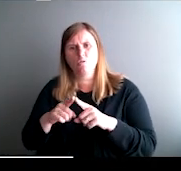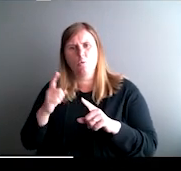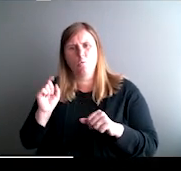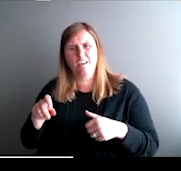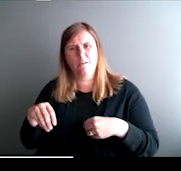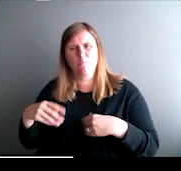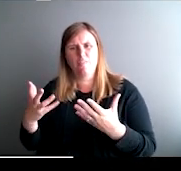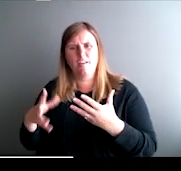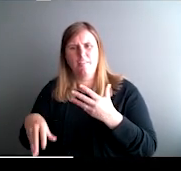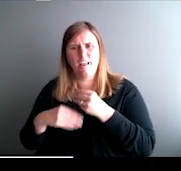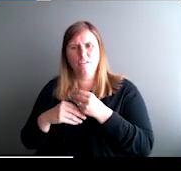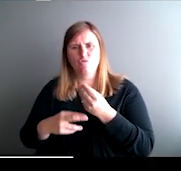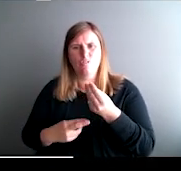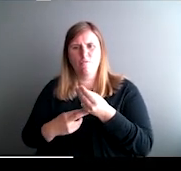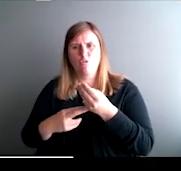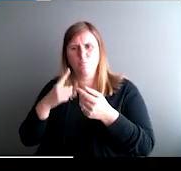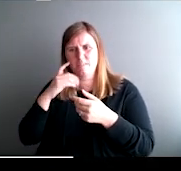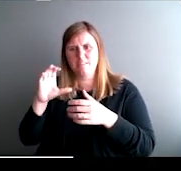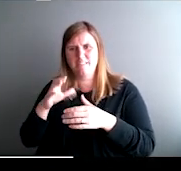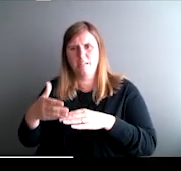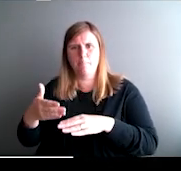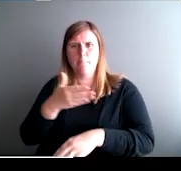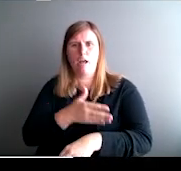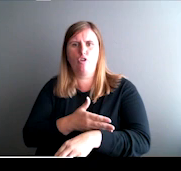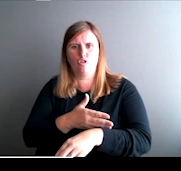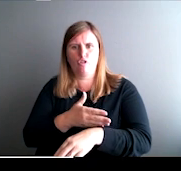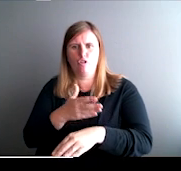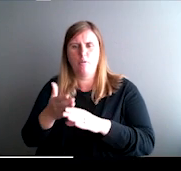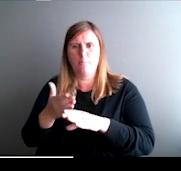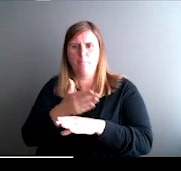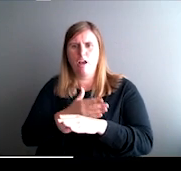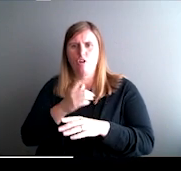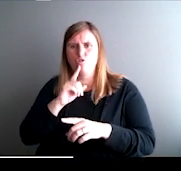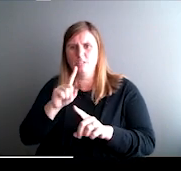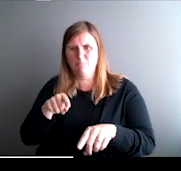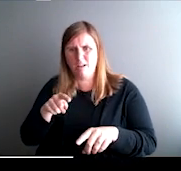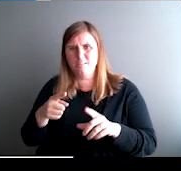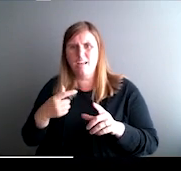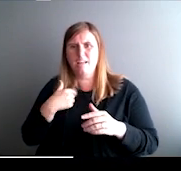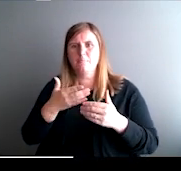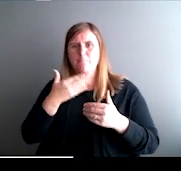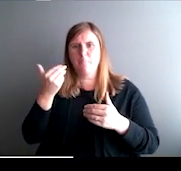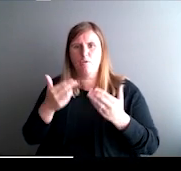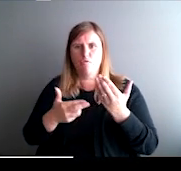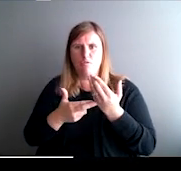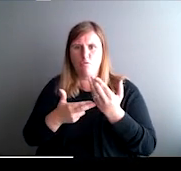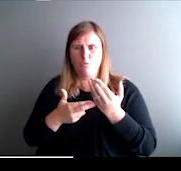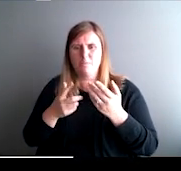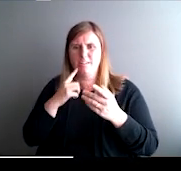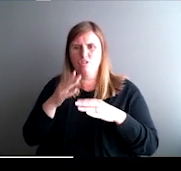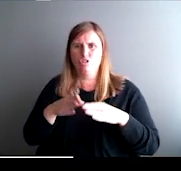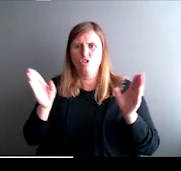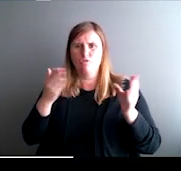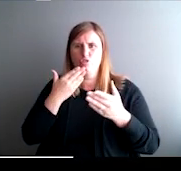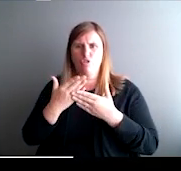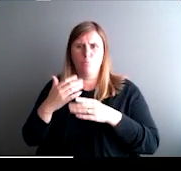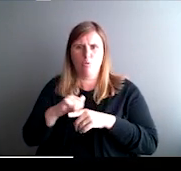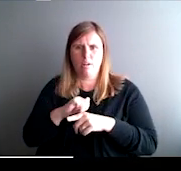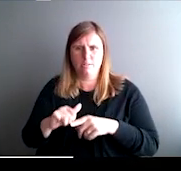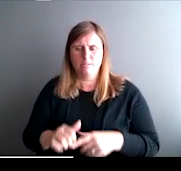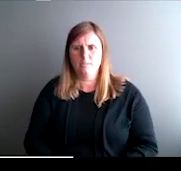extra reinforcement because they did better. Better responding gets better reinforcement is a general good